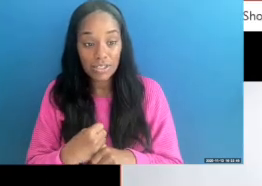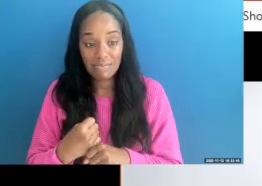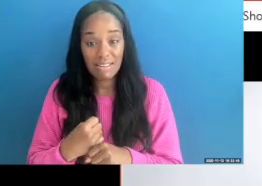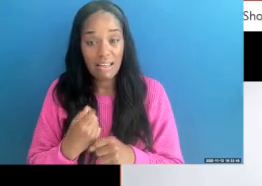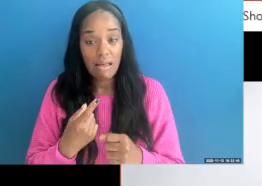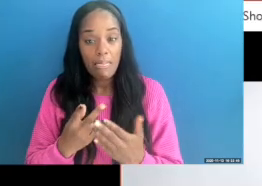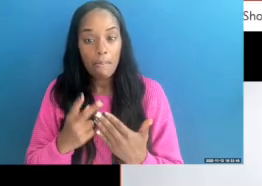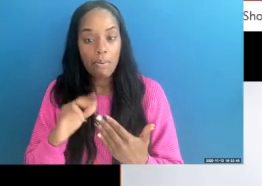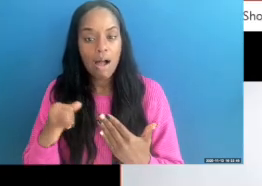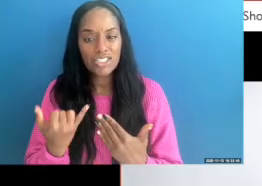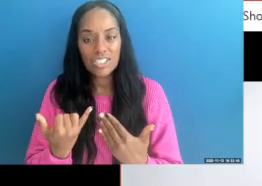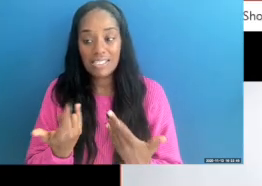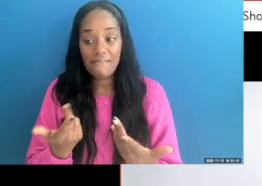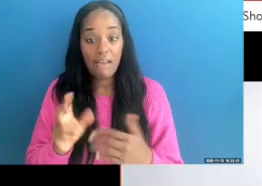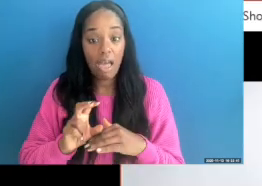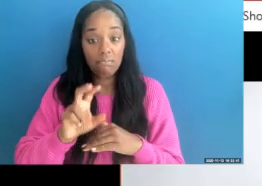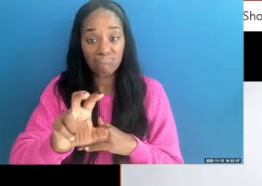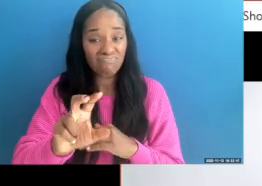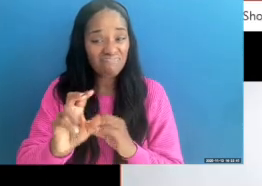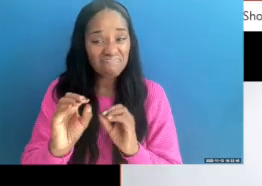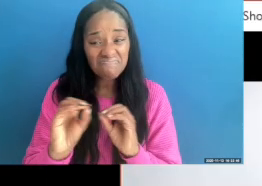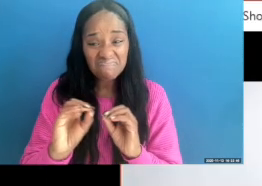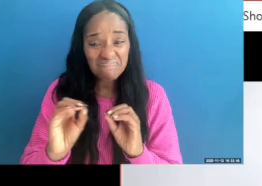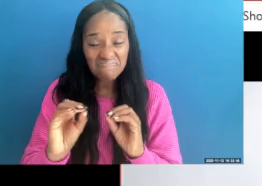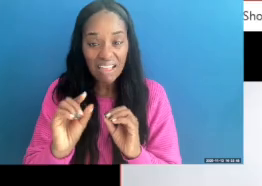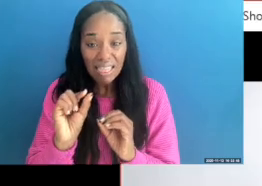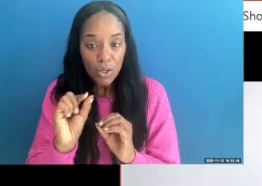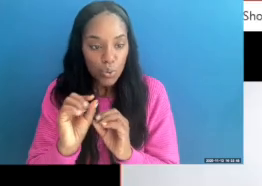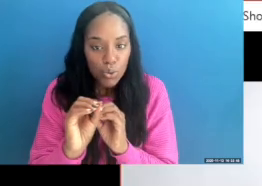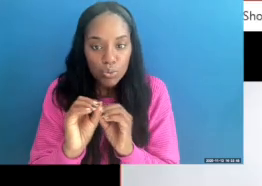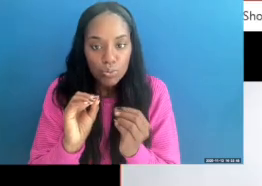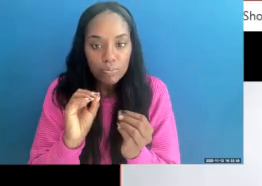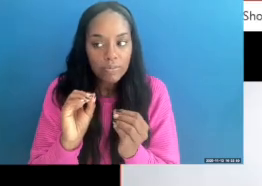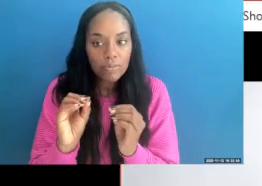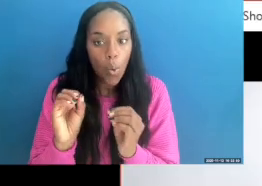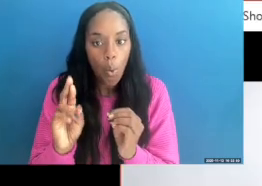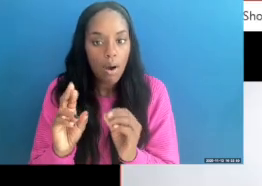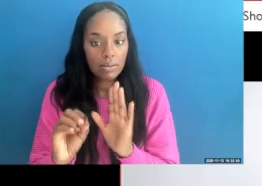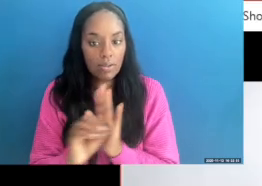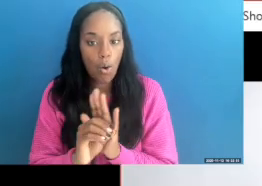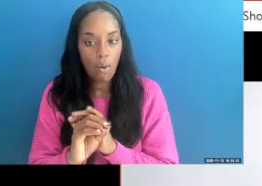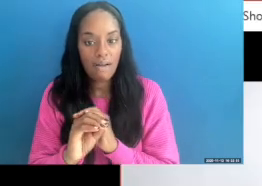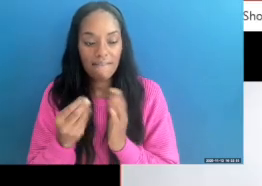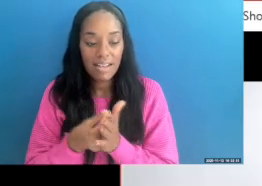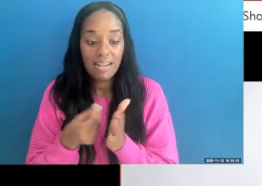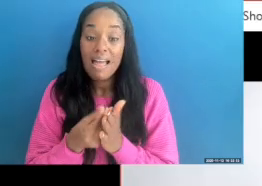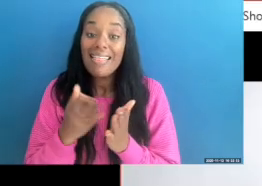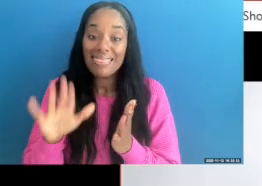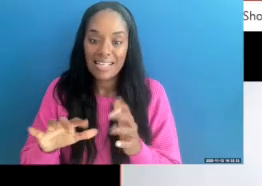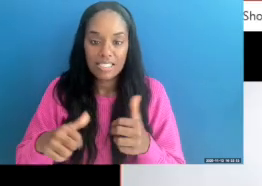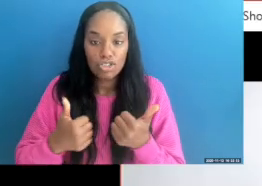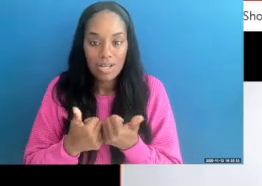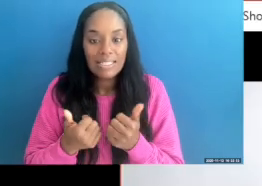excuse me, the last 2 years, these projects have received little to no funding. And that's been one of the